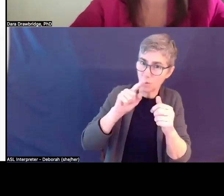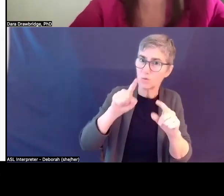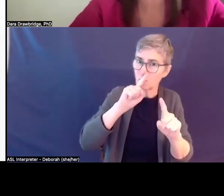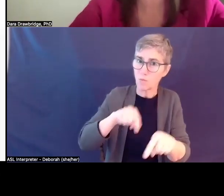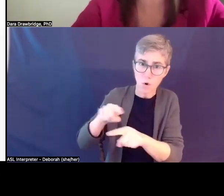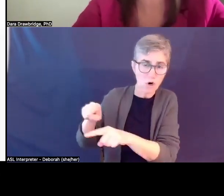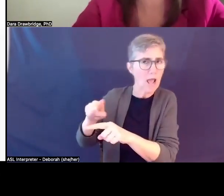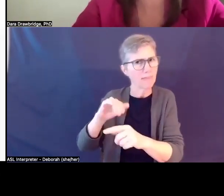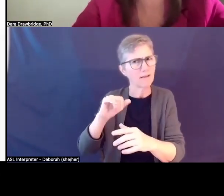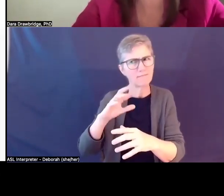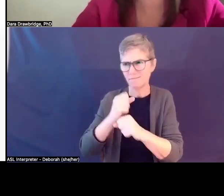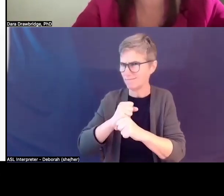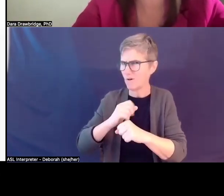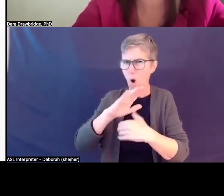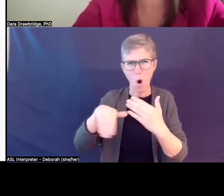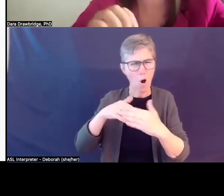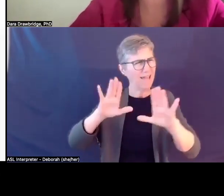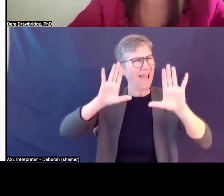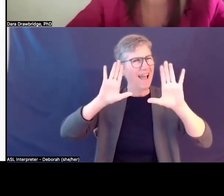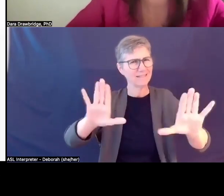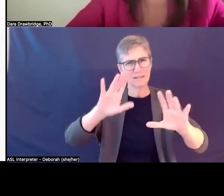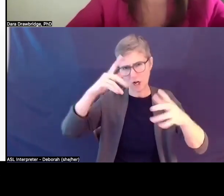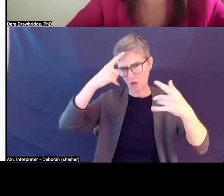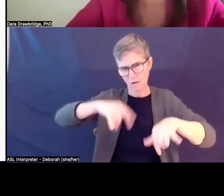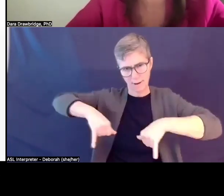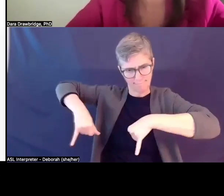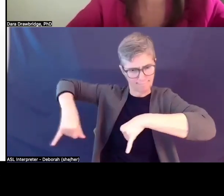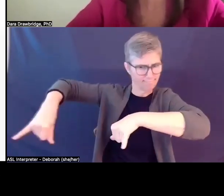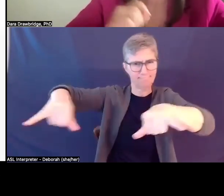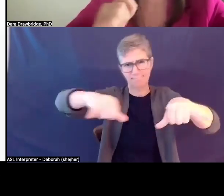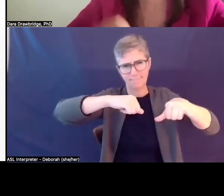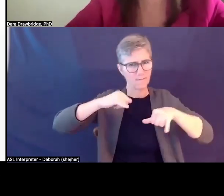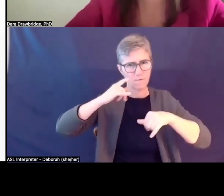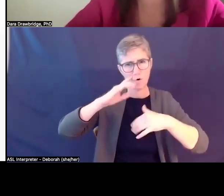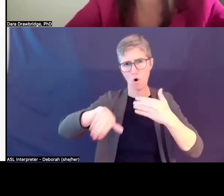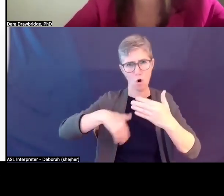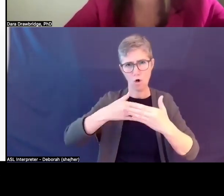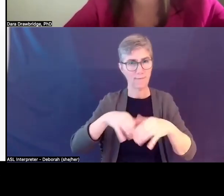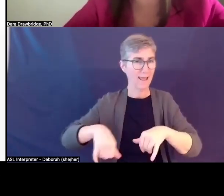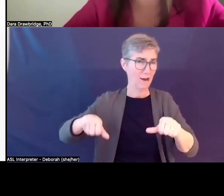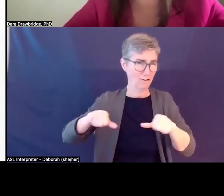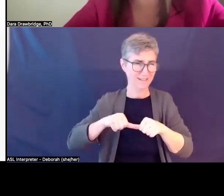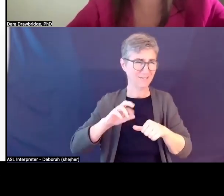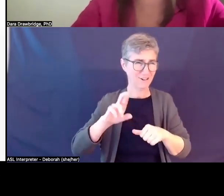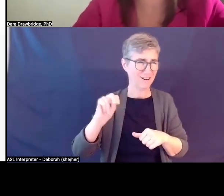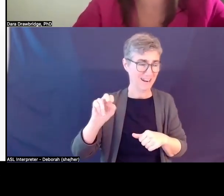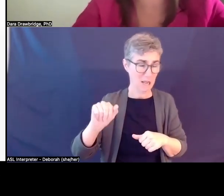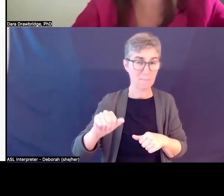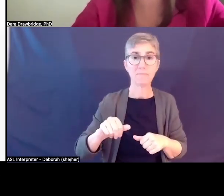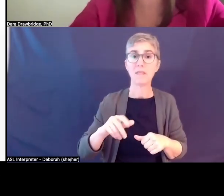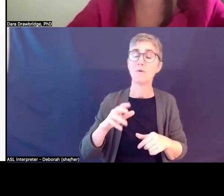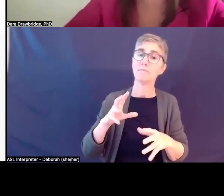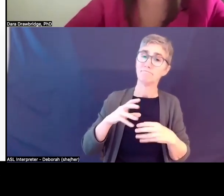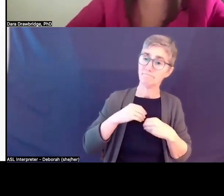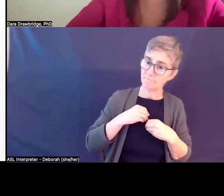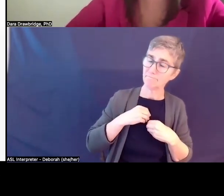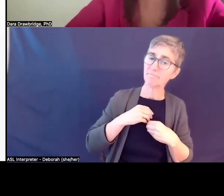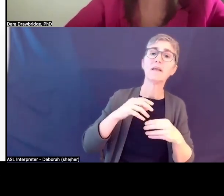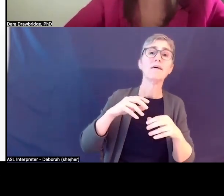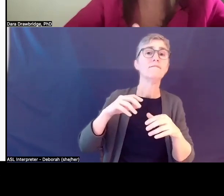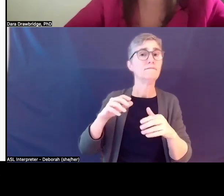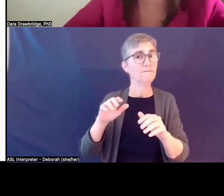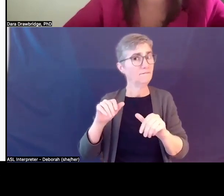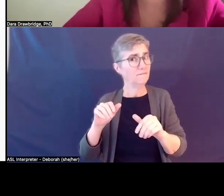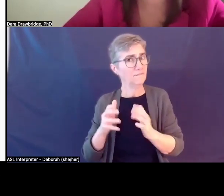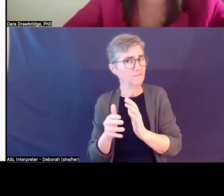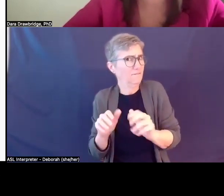achieved excellent agreement across all areas of their risk need assessment measured. We also assessed acceptability, feasibility, and appropriateness of our supports.